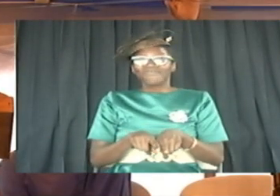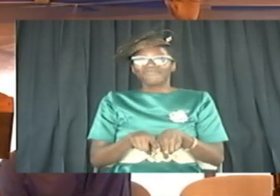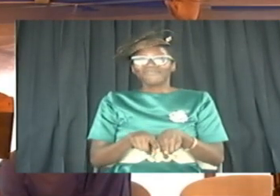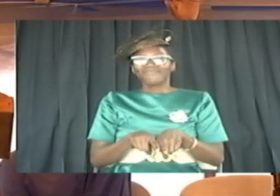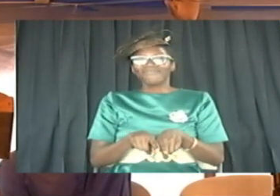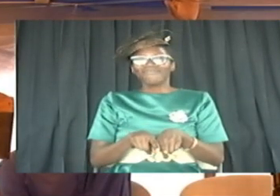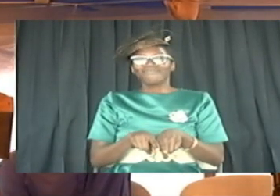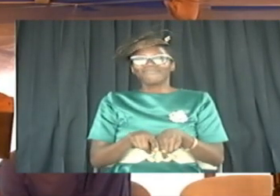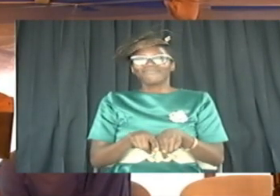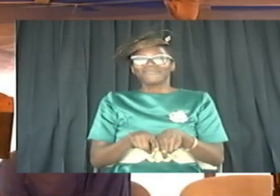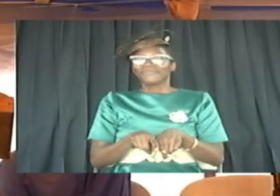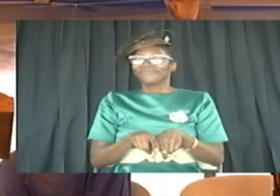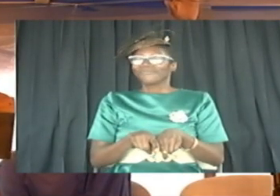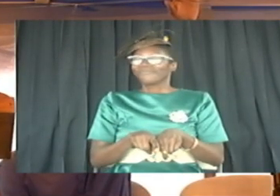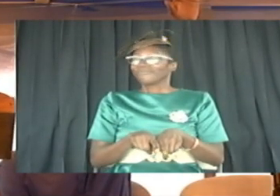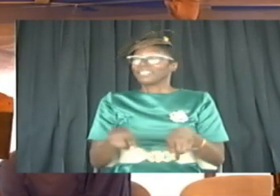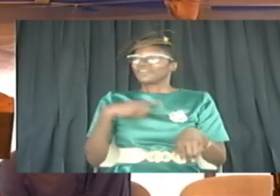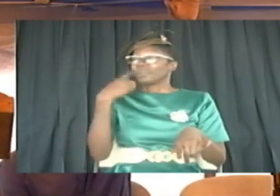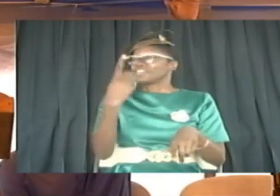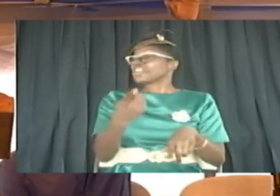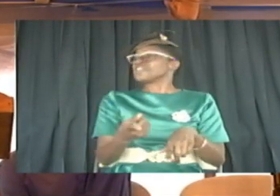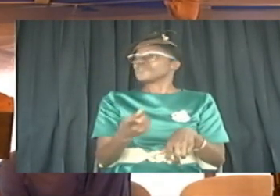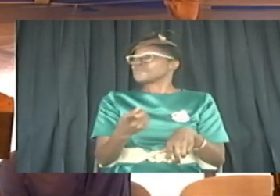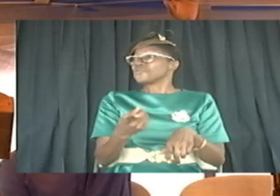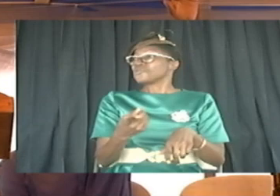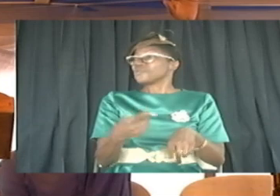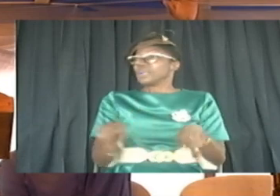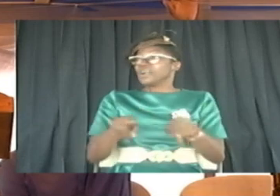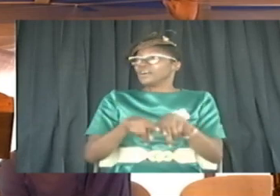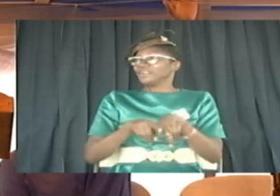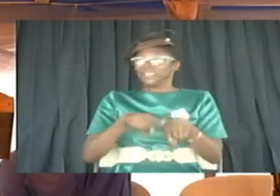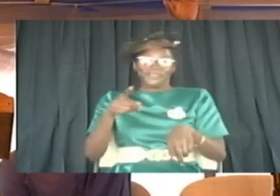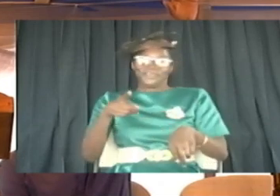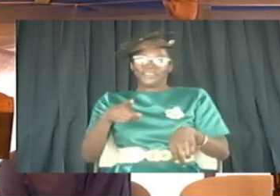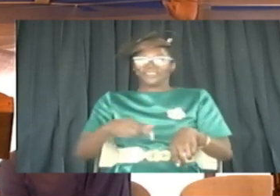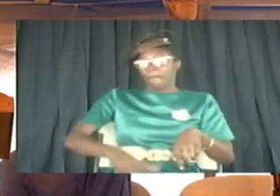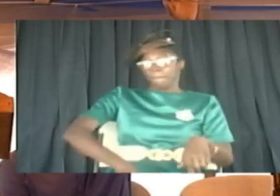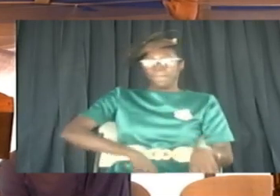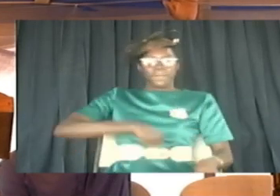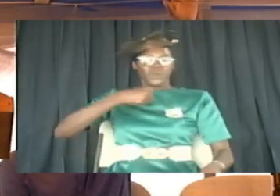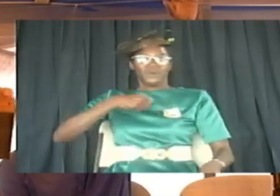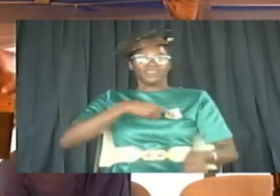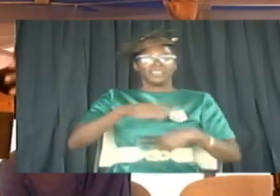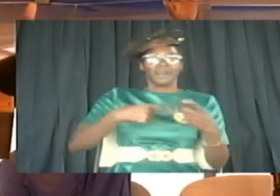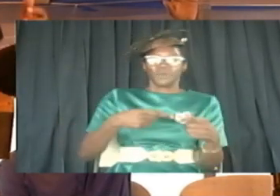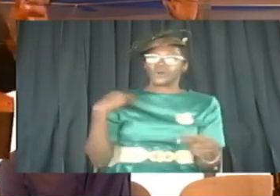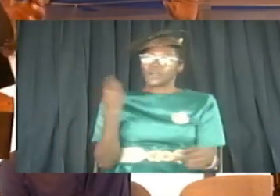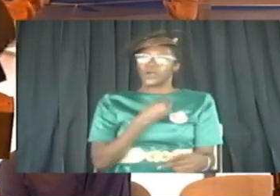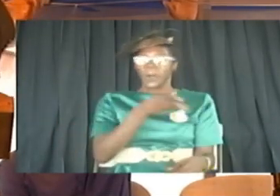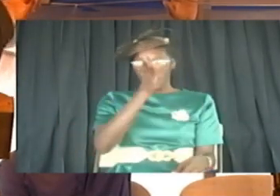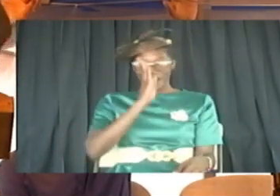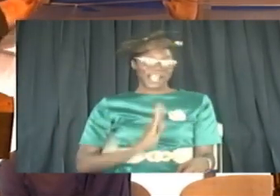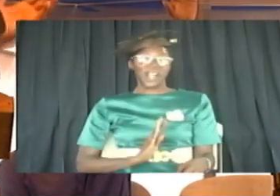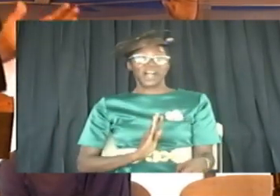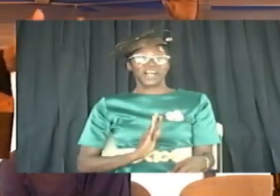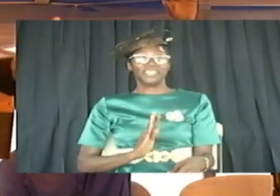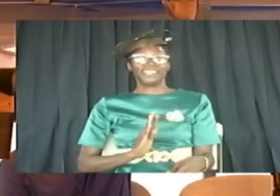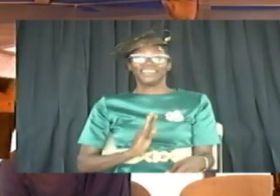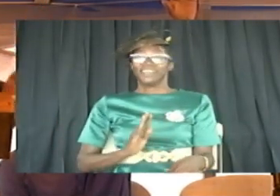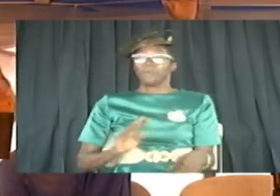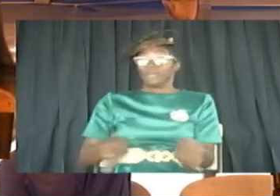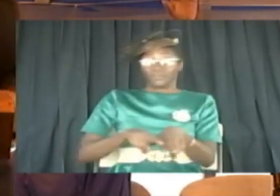I might as well tell us also, since I'm bragging about how good our God is, I might as well let us